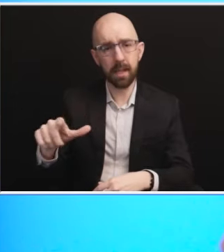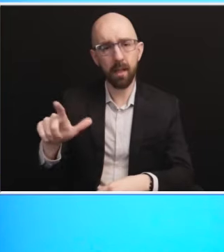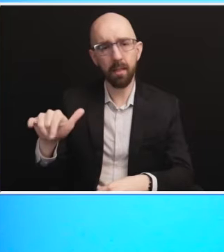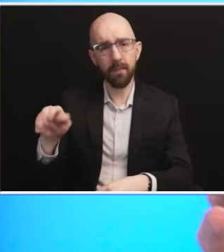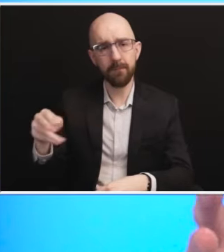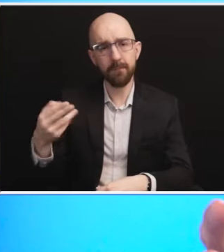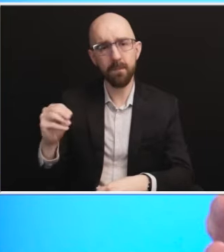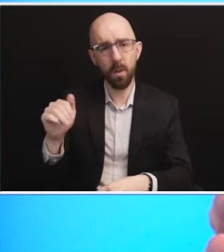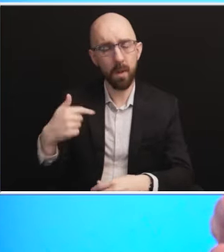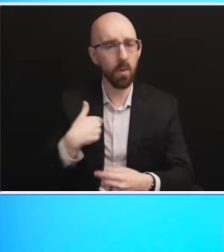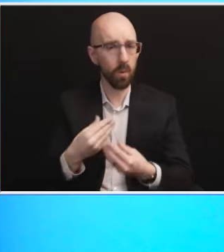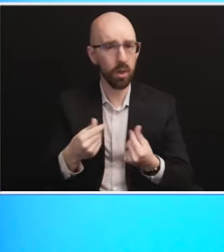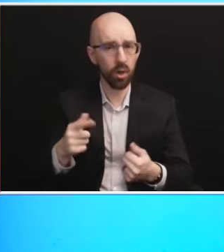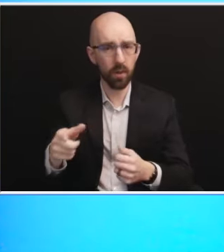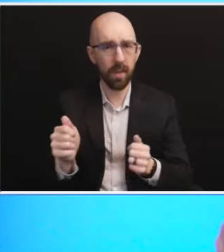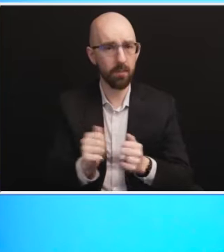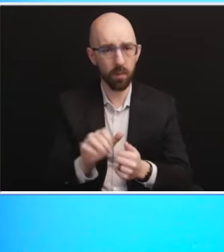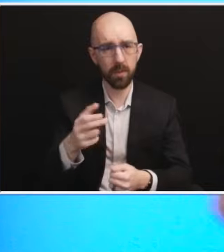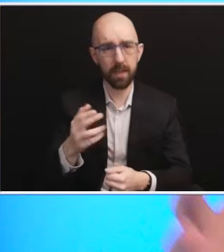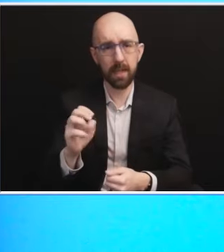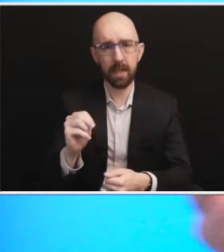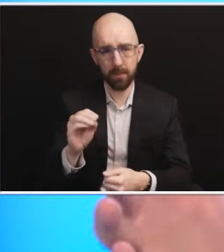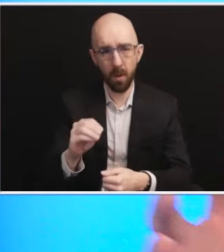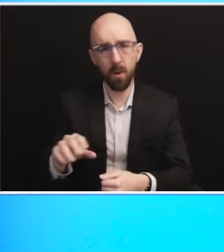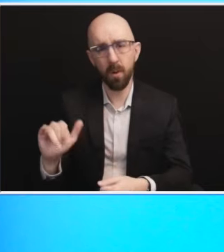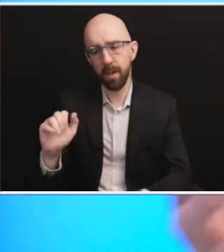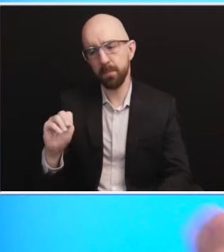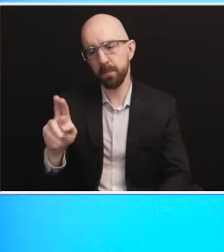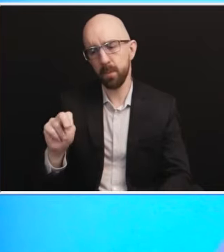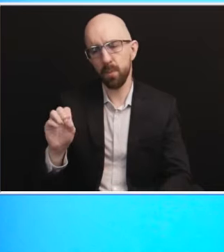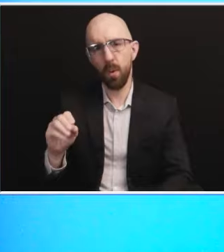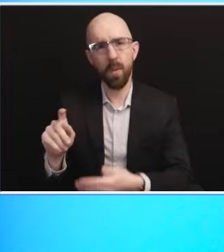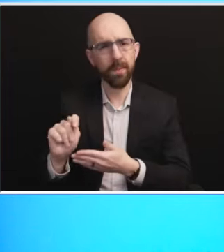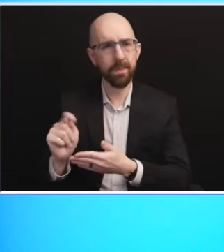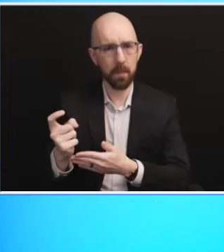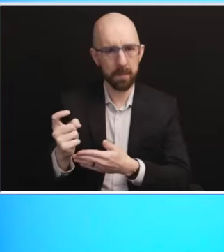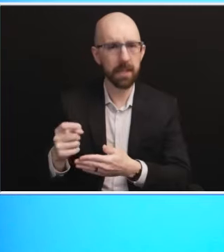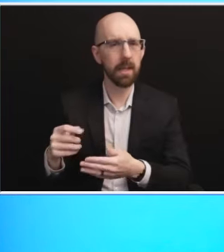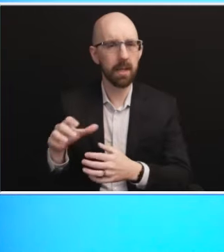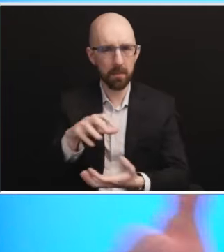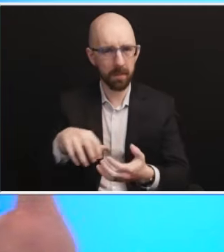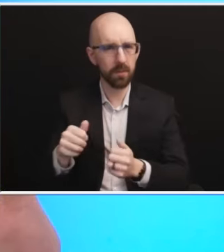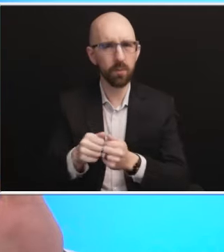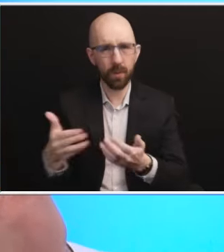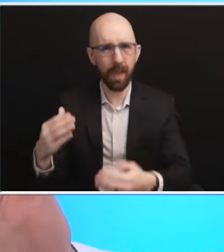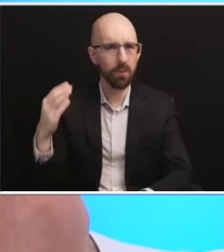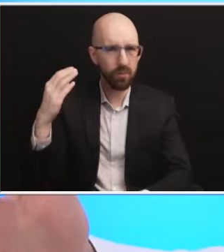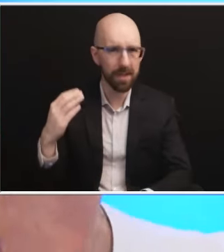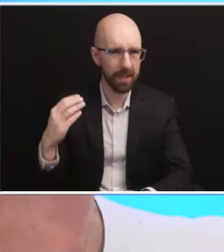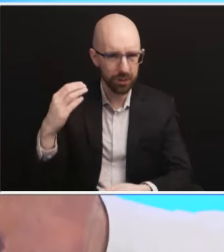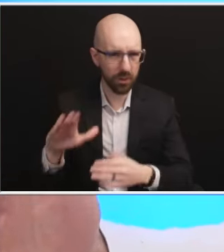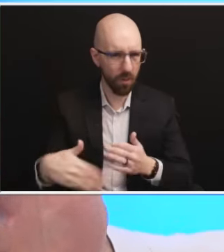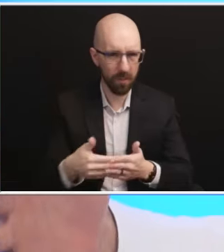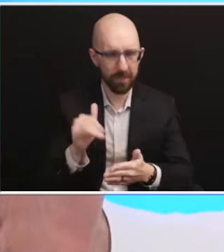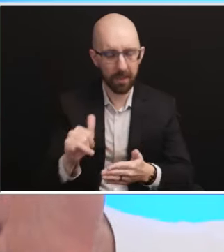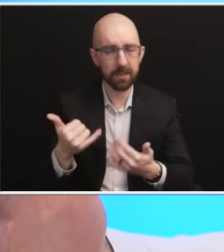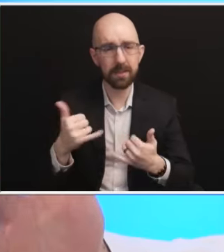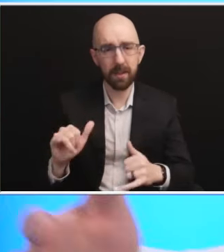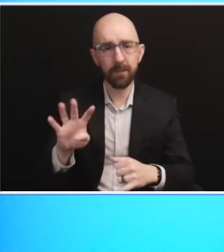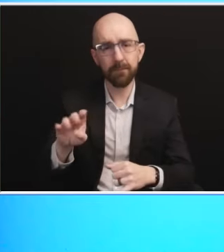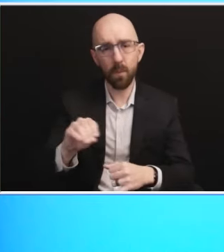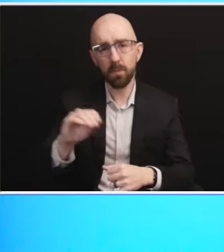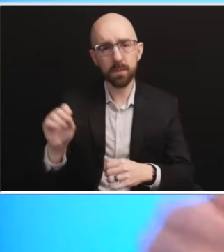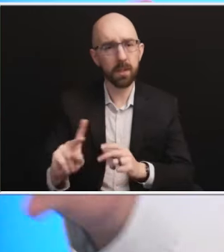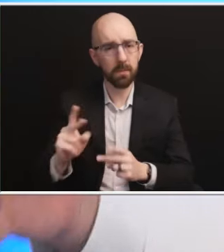with frontline chemoimmunotherapy combinations, without radiation, taken all stage. Well, that still leaves 40% of people that have bad